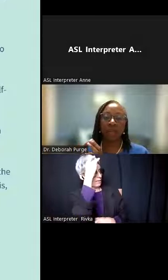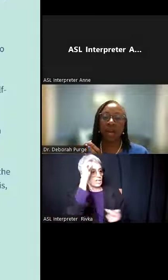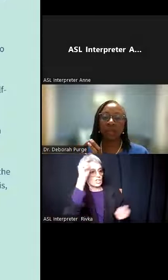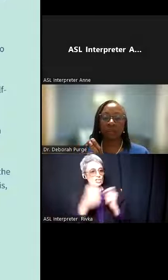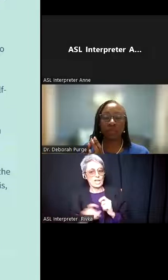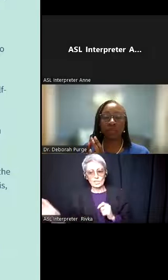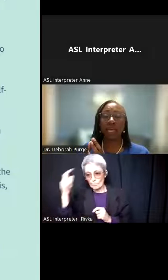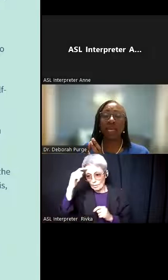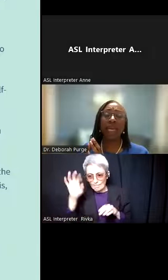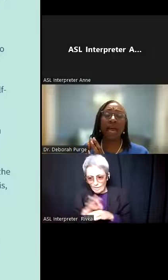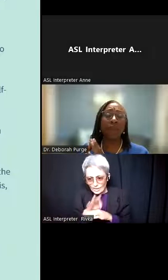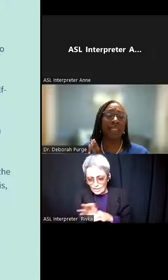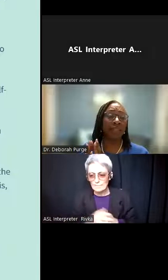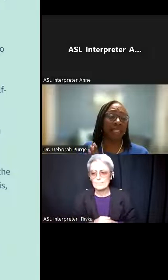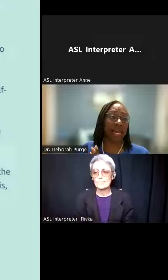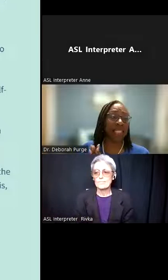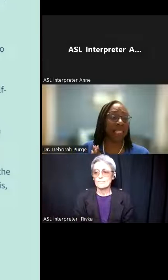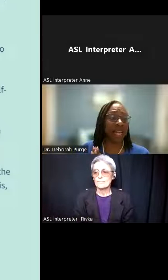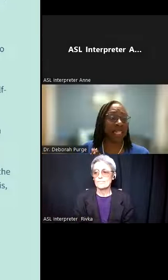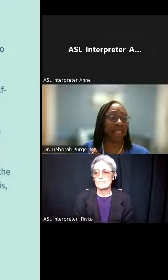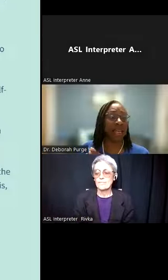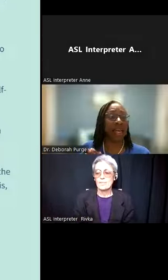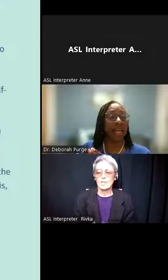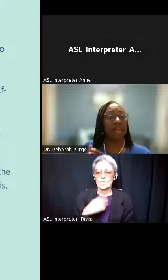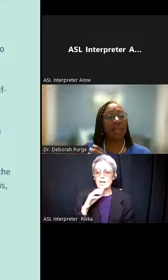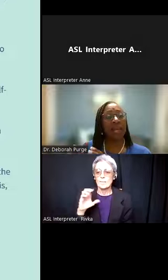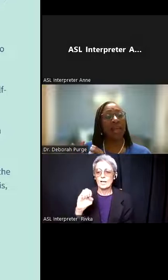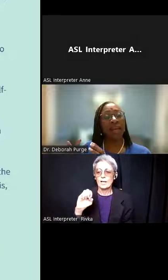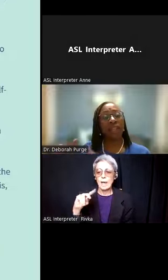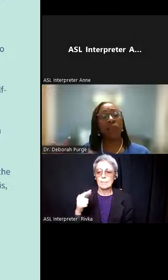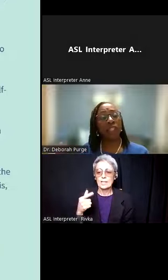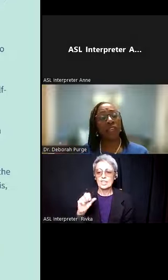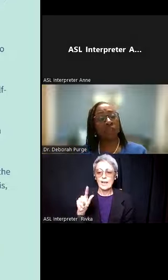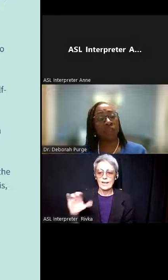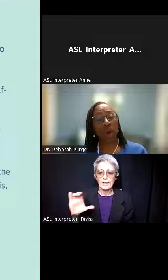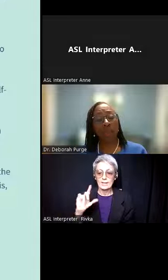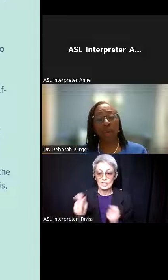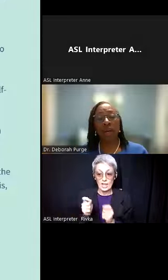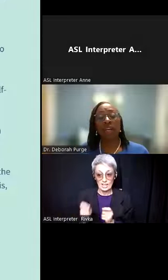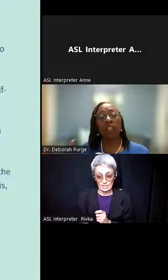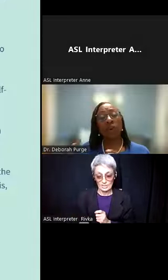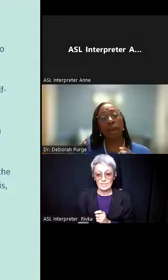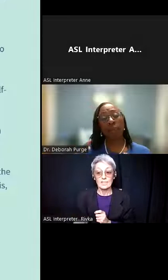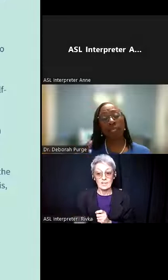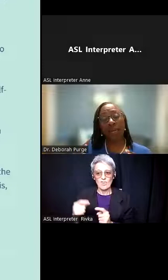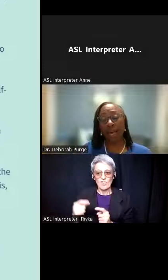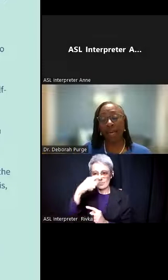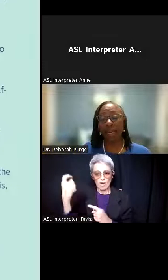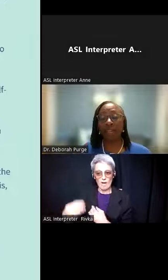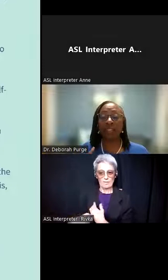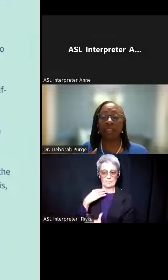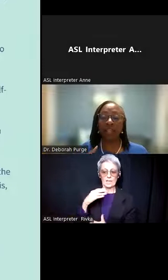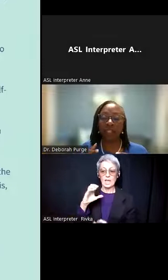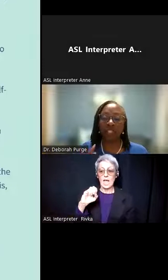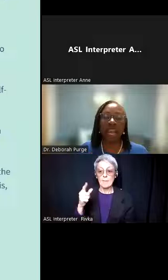lot about the epigenetic changes that is a result of trauma. So epigenetic,